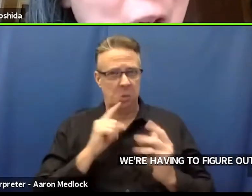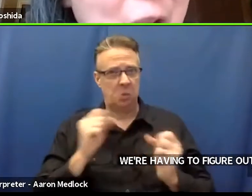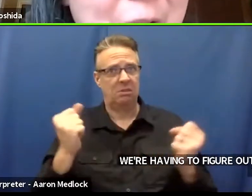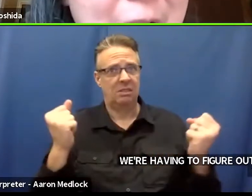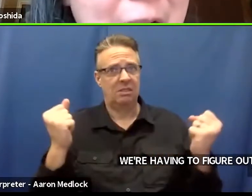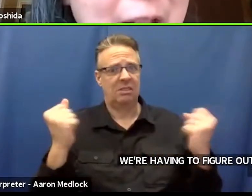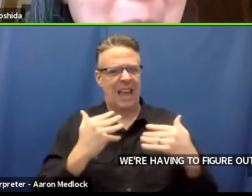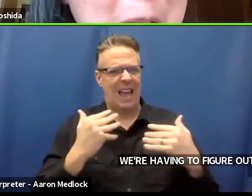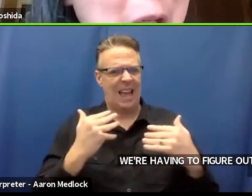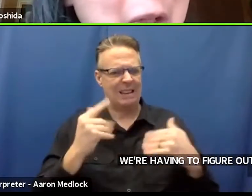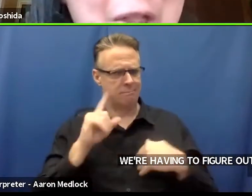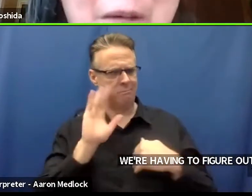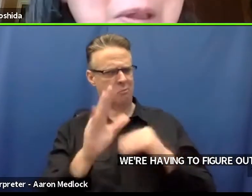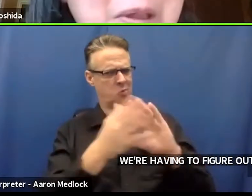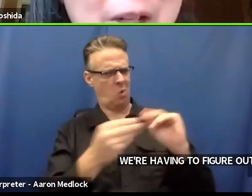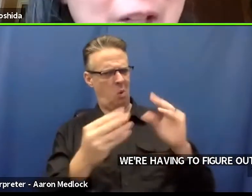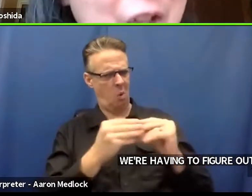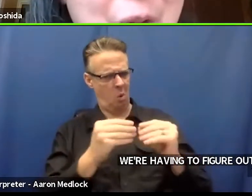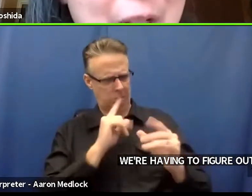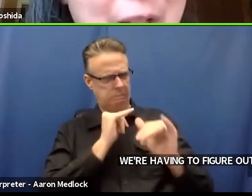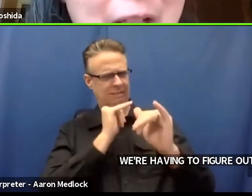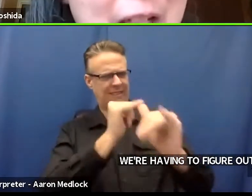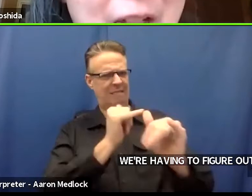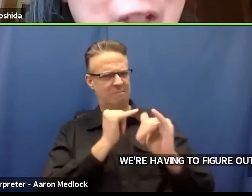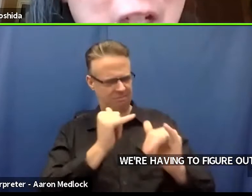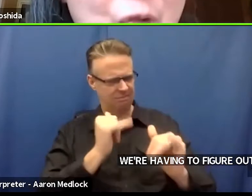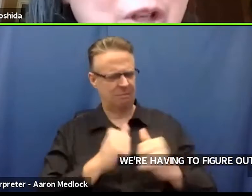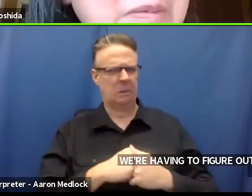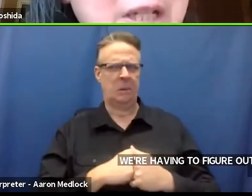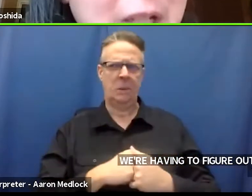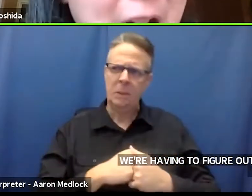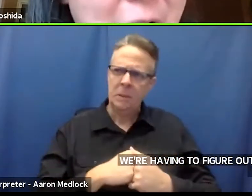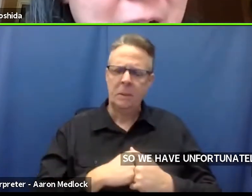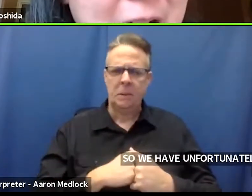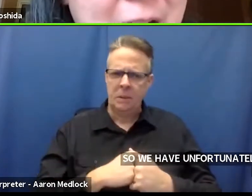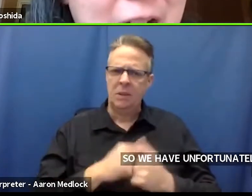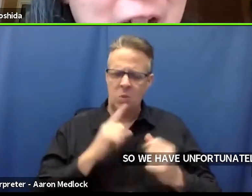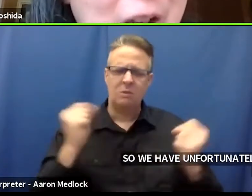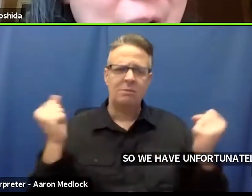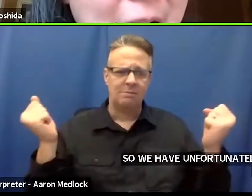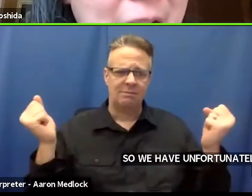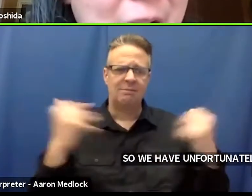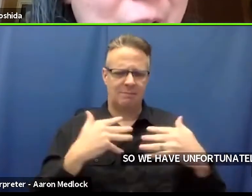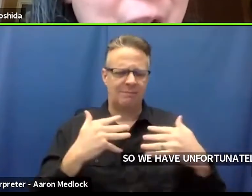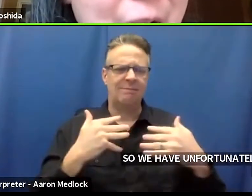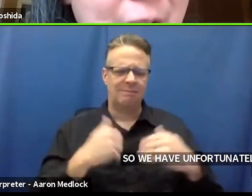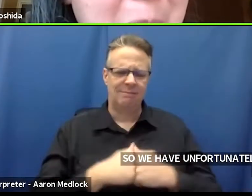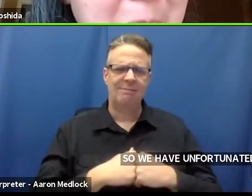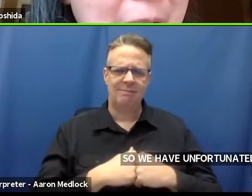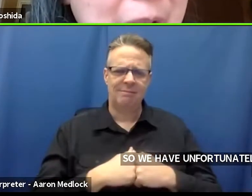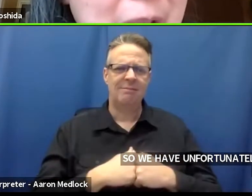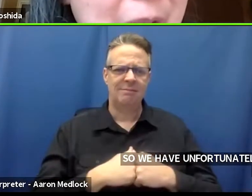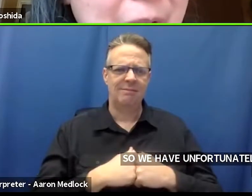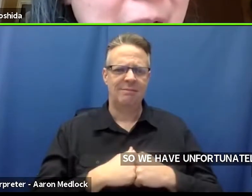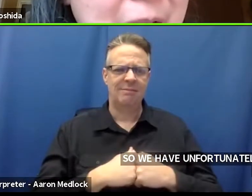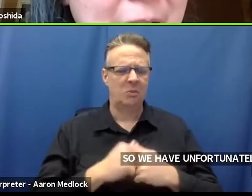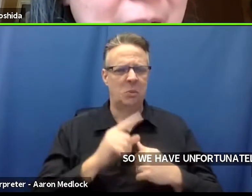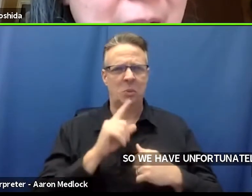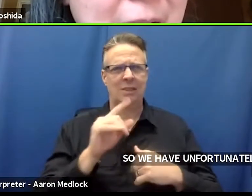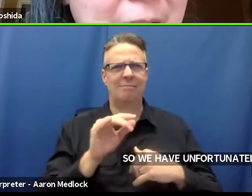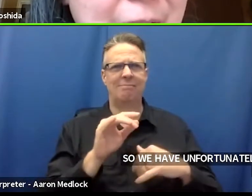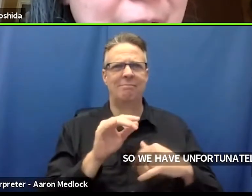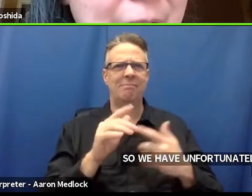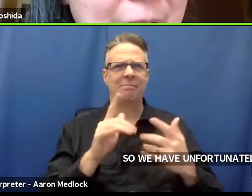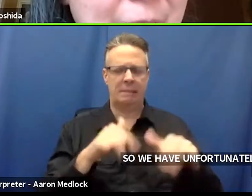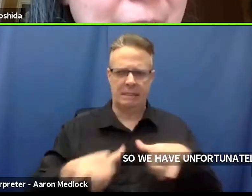to hear similar issues. It is extremely scary to hear that there is the same level of